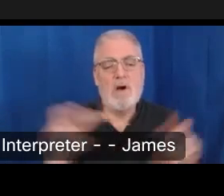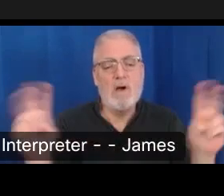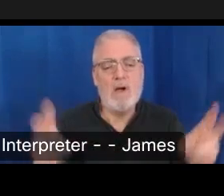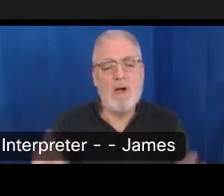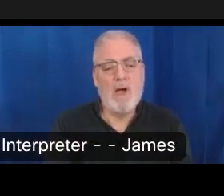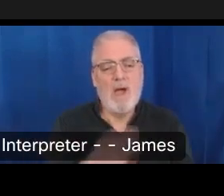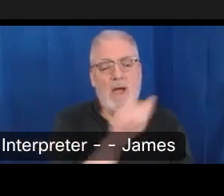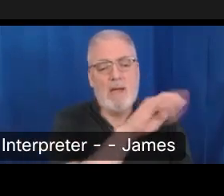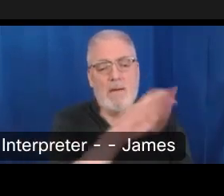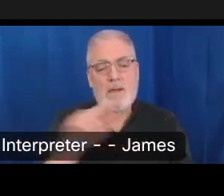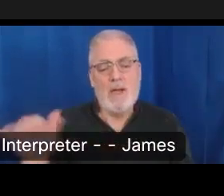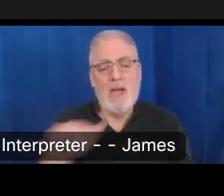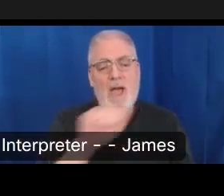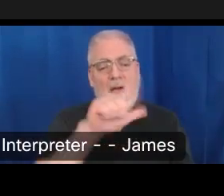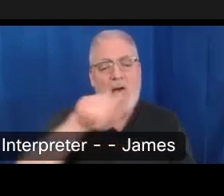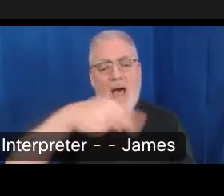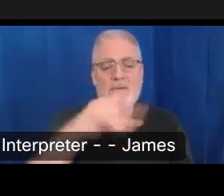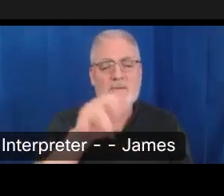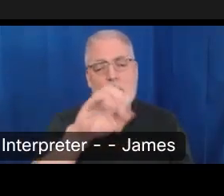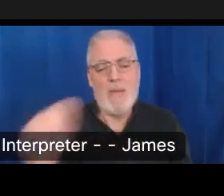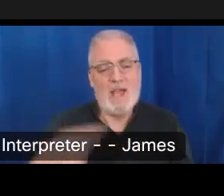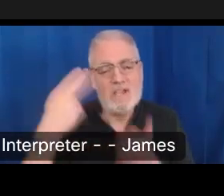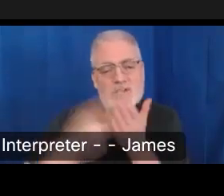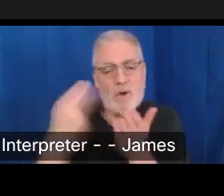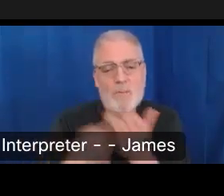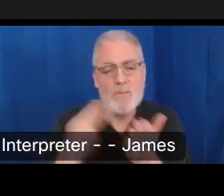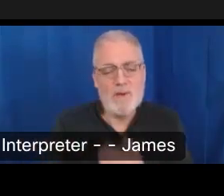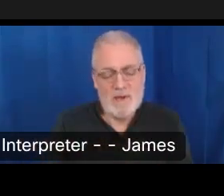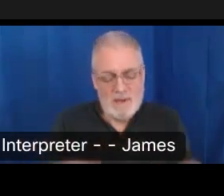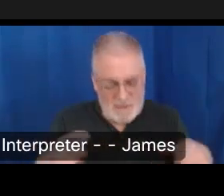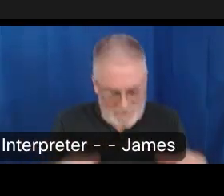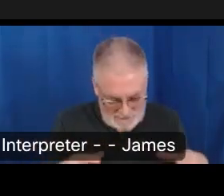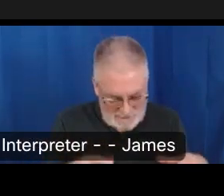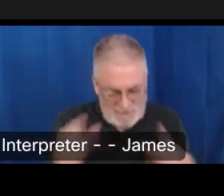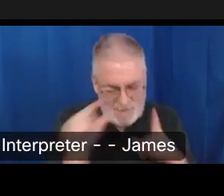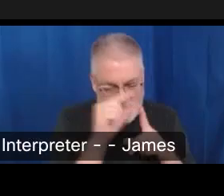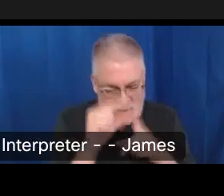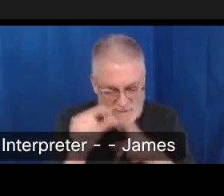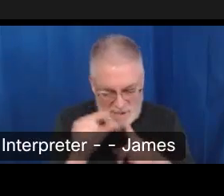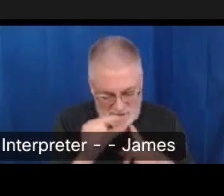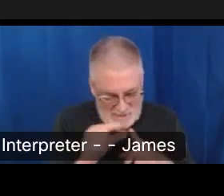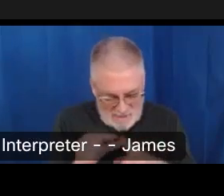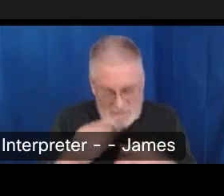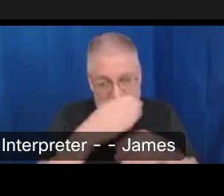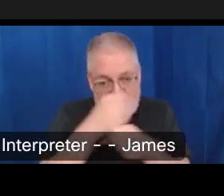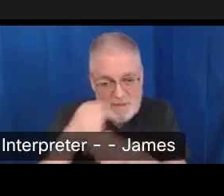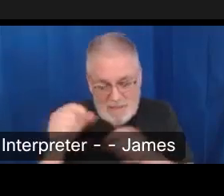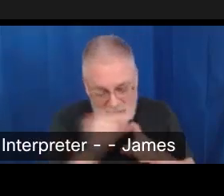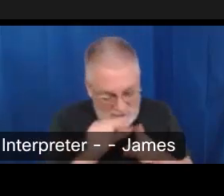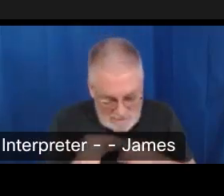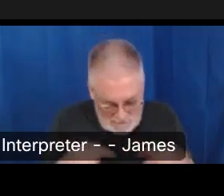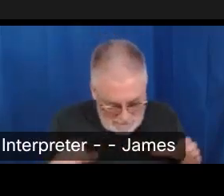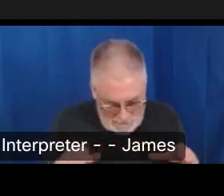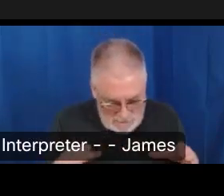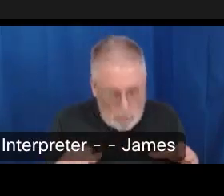We need better access. We need better understand. We need easy, accessible access. And we need people who are